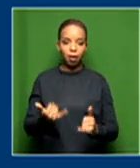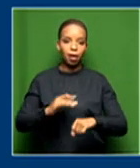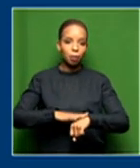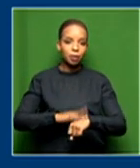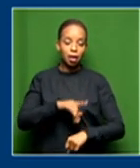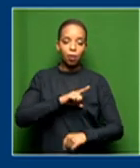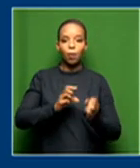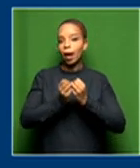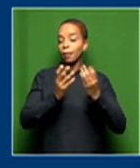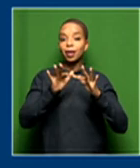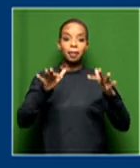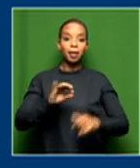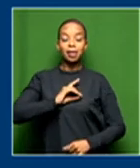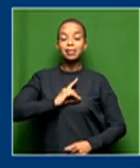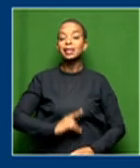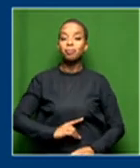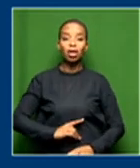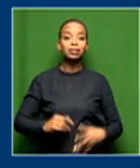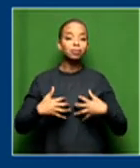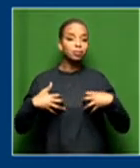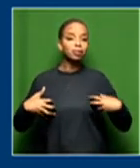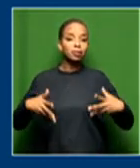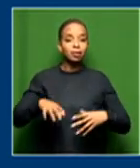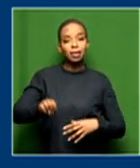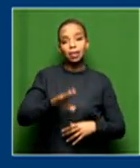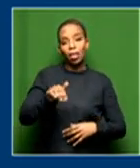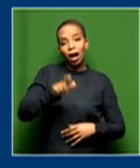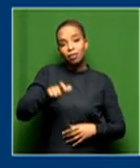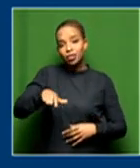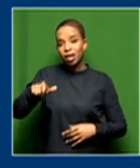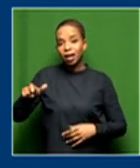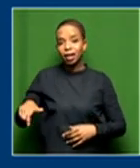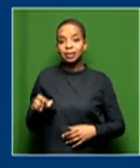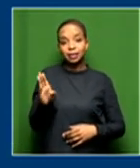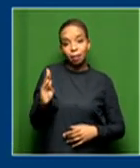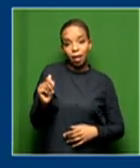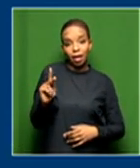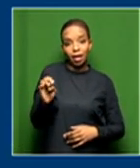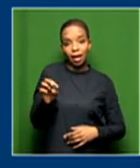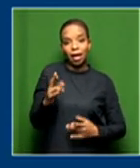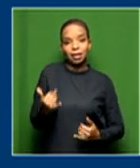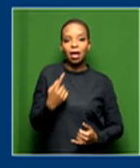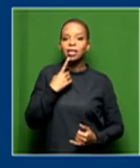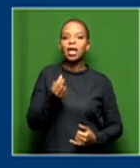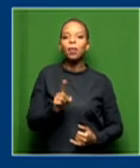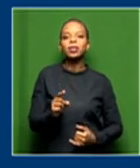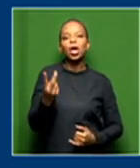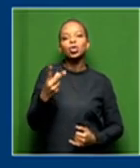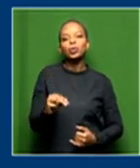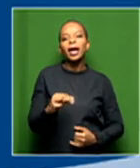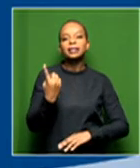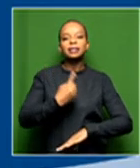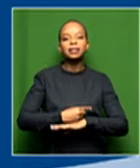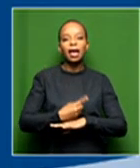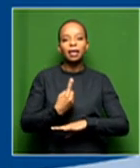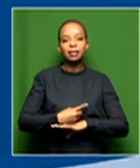depression and anxiety to South Africans, Baker has come up with a 30-day wellbeing jumpstart challenge. He joins us now via Skype